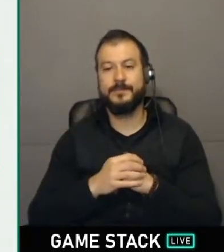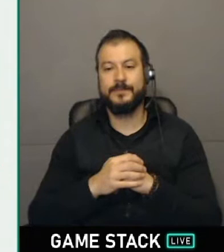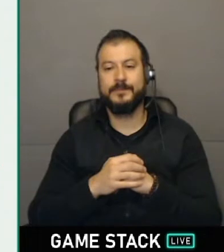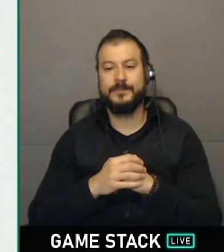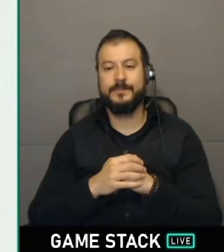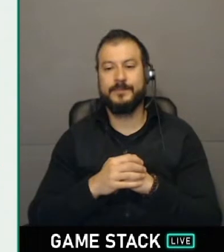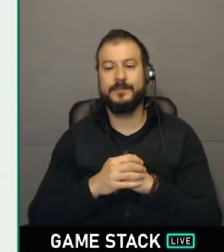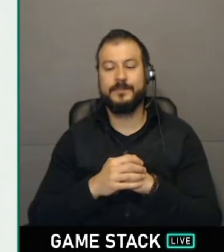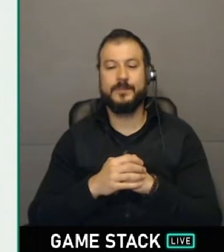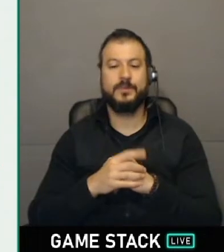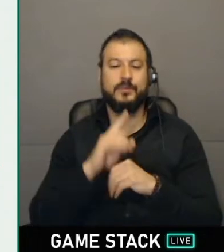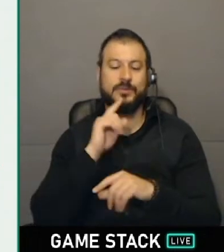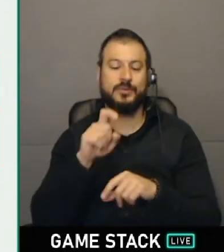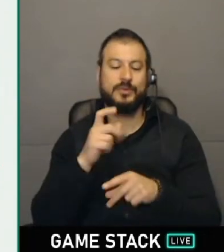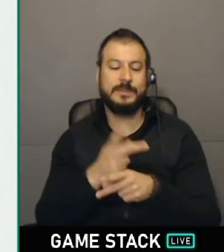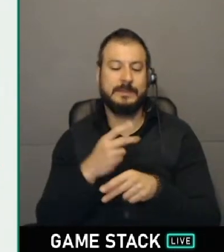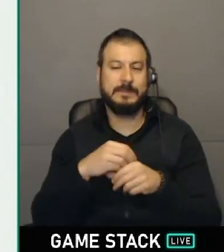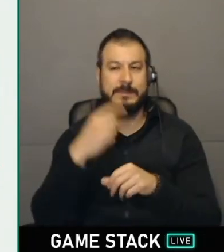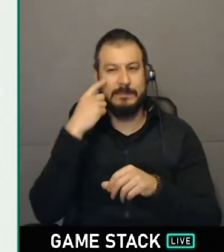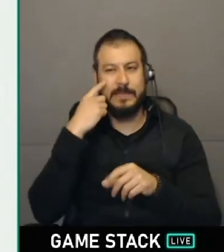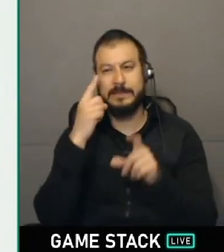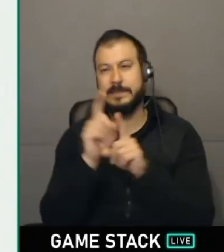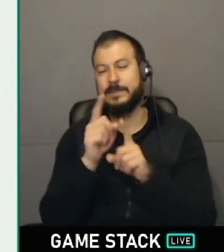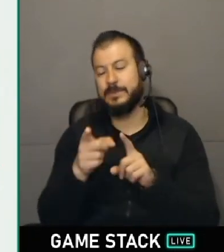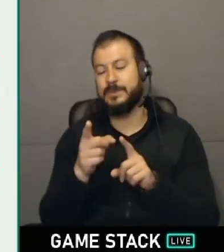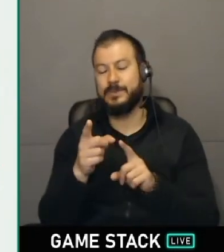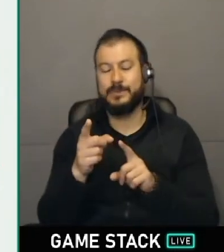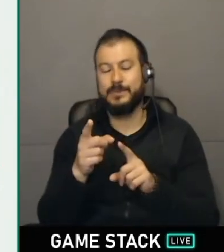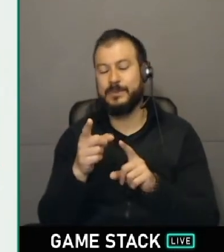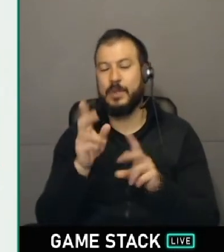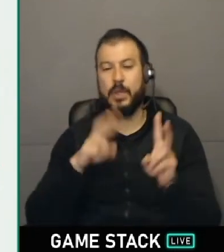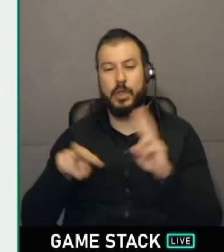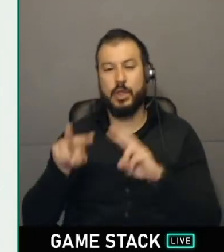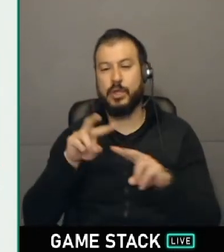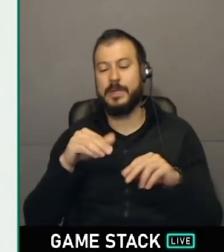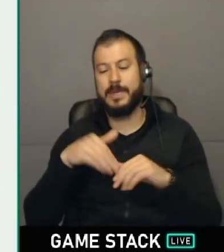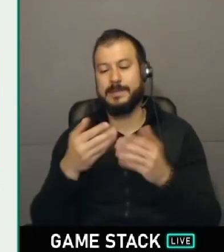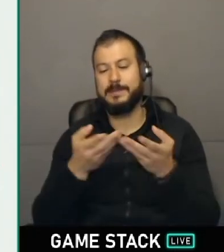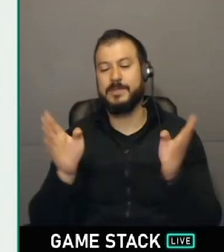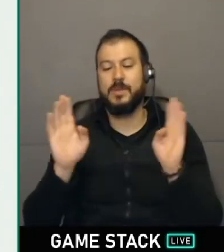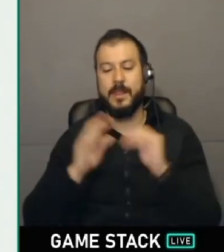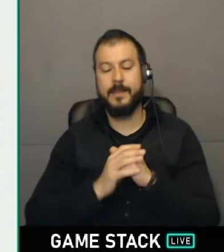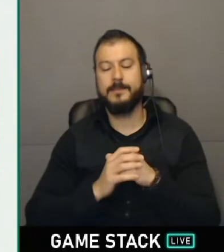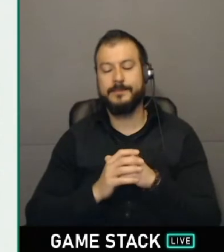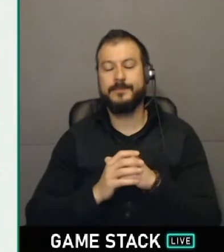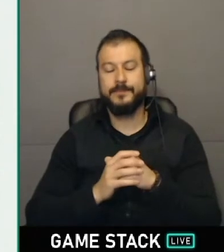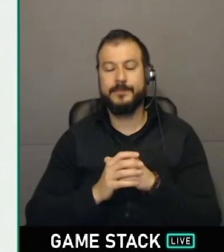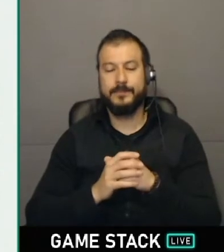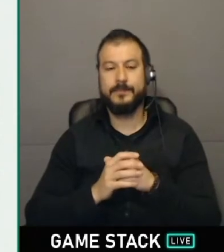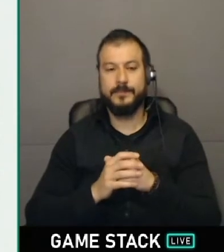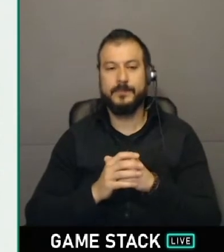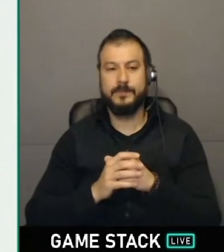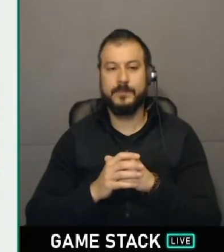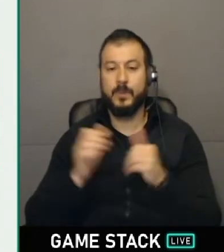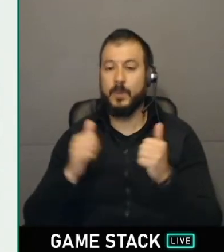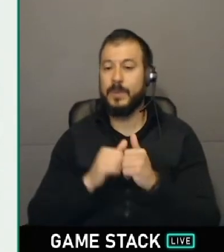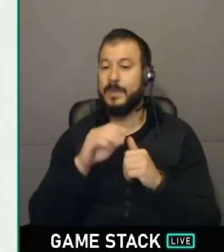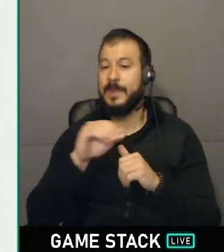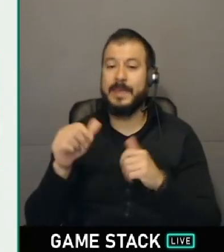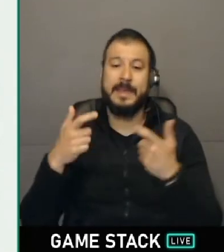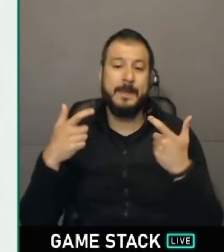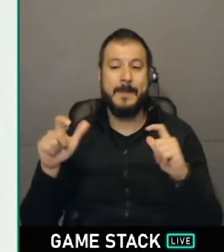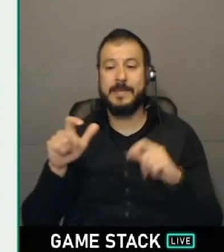in mind as you're looking at spatial. So with any major